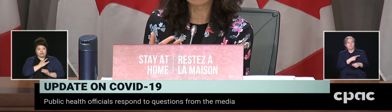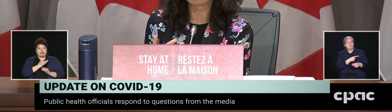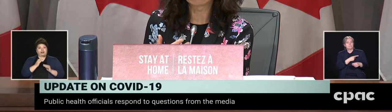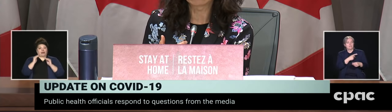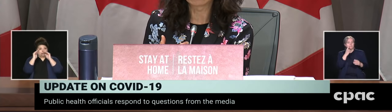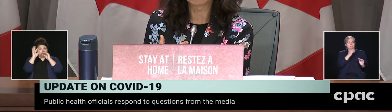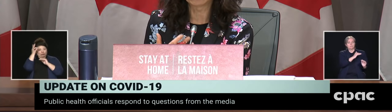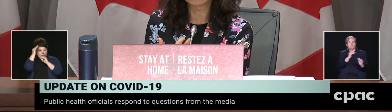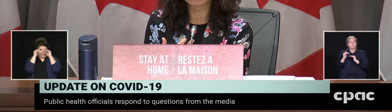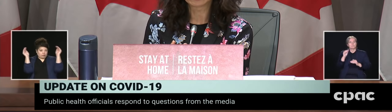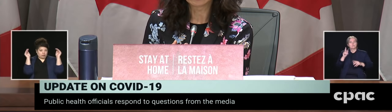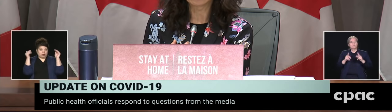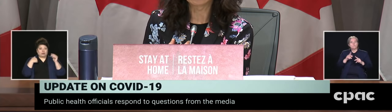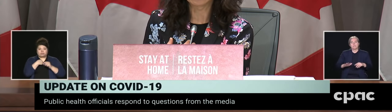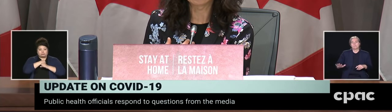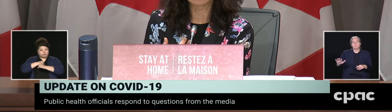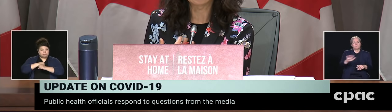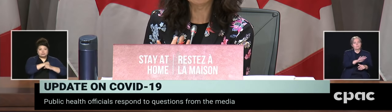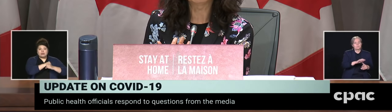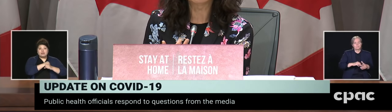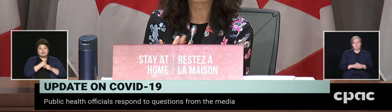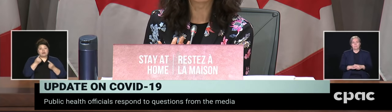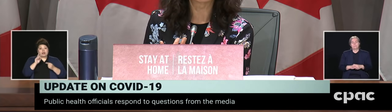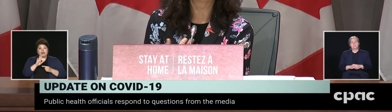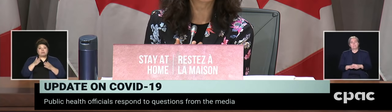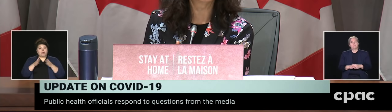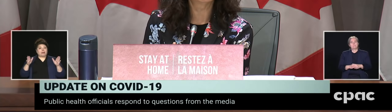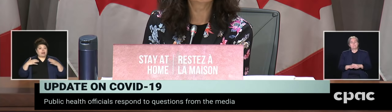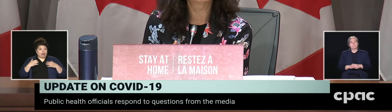public health approach, and then there needs to be